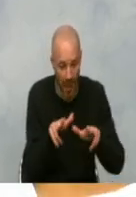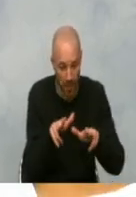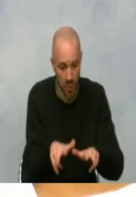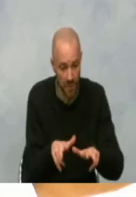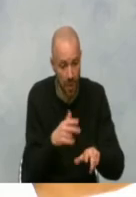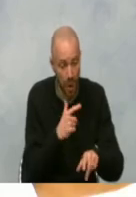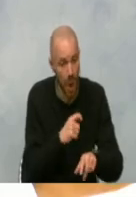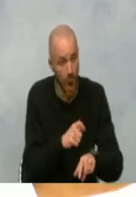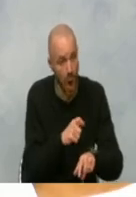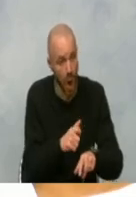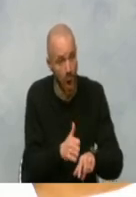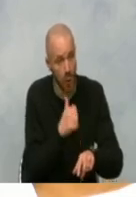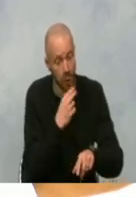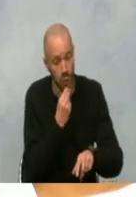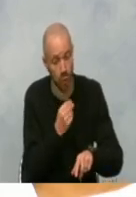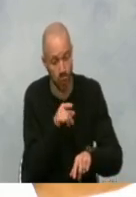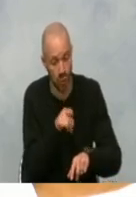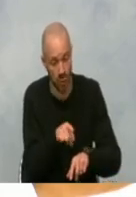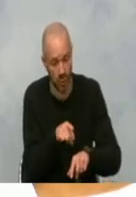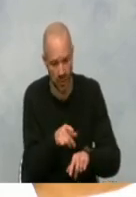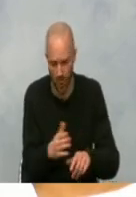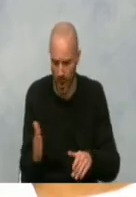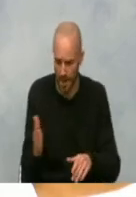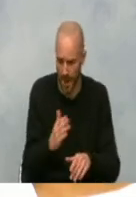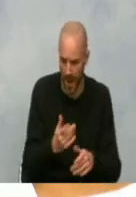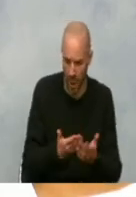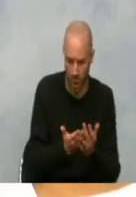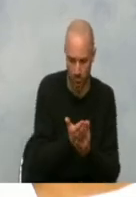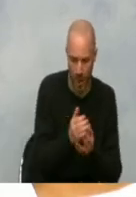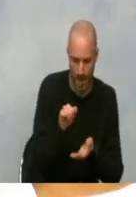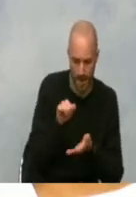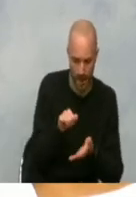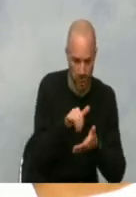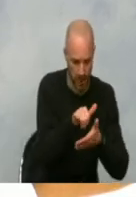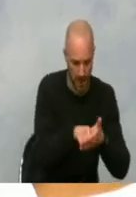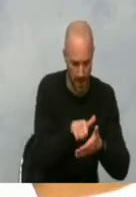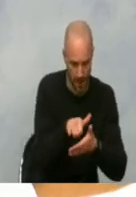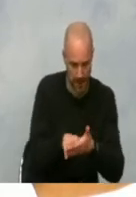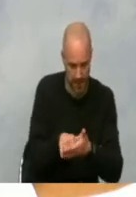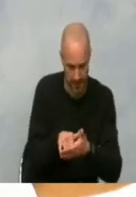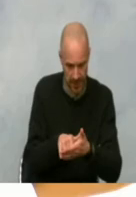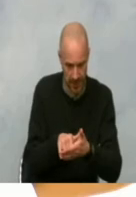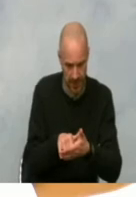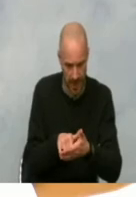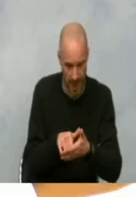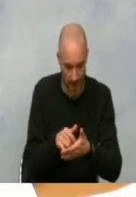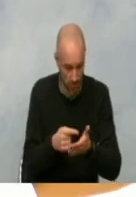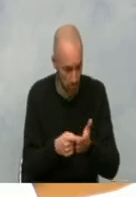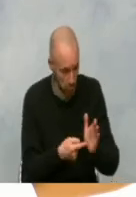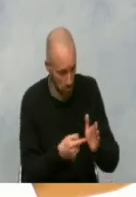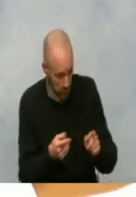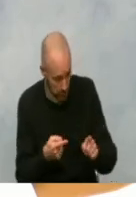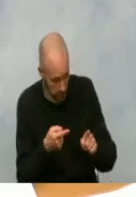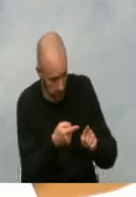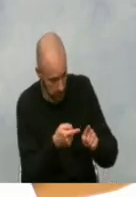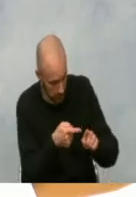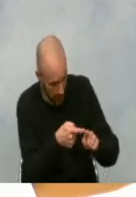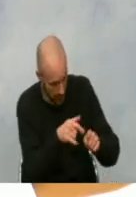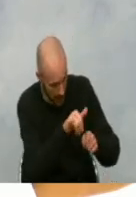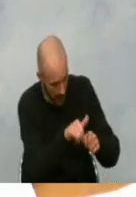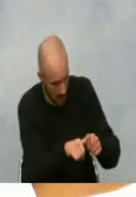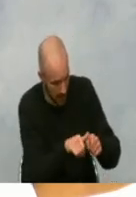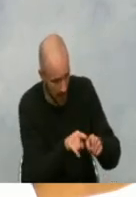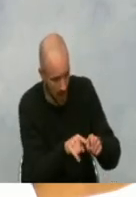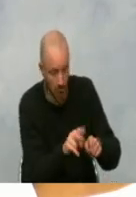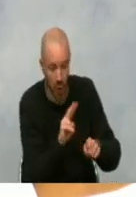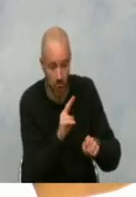those, we'll come back through budget papers, right? And I'd point specifically to that paper, first of all, on the